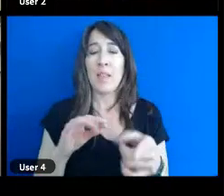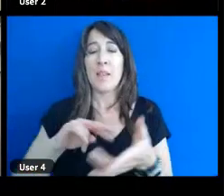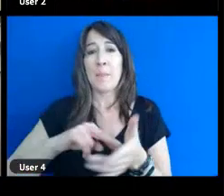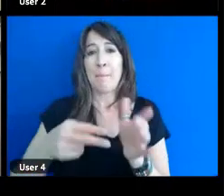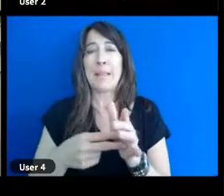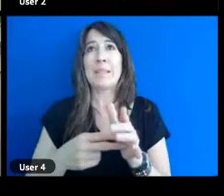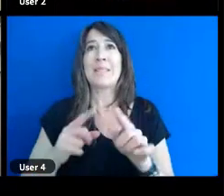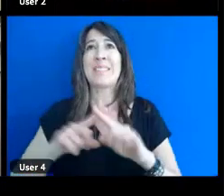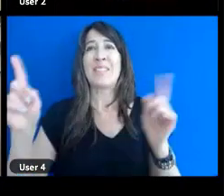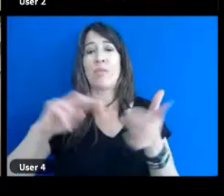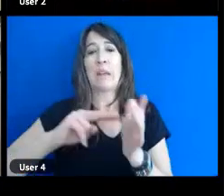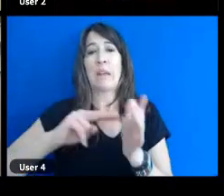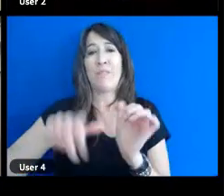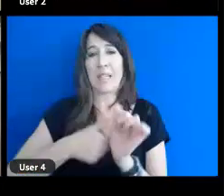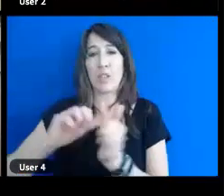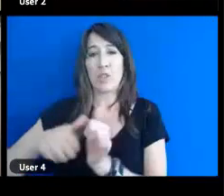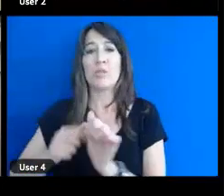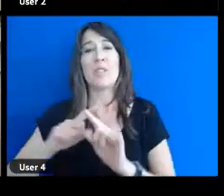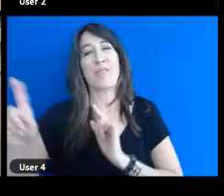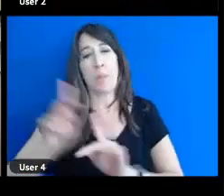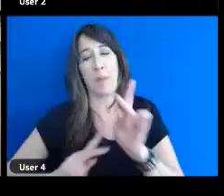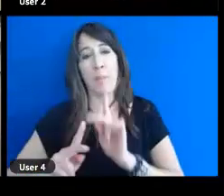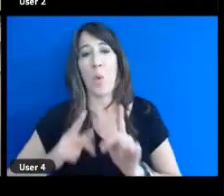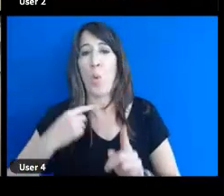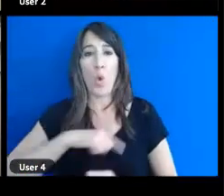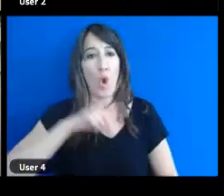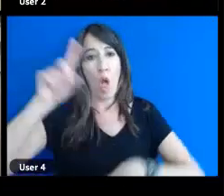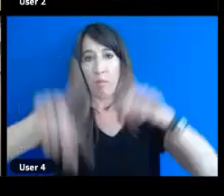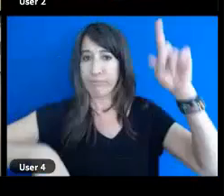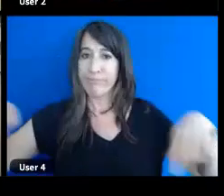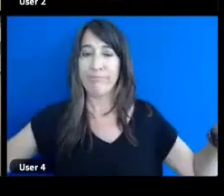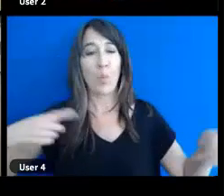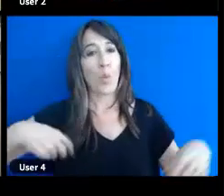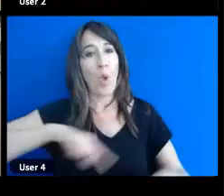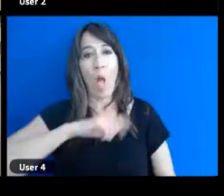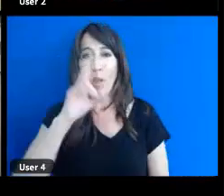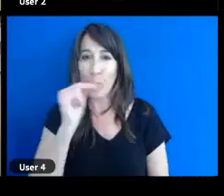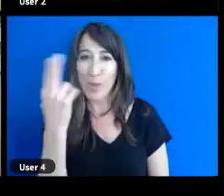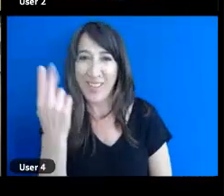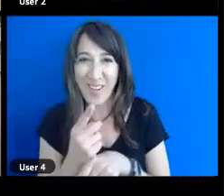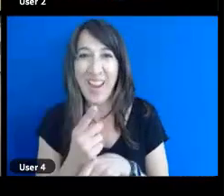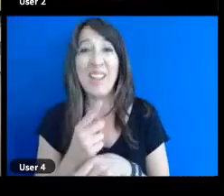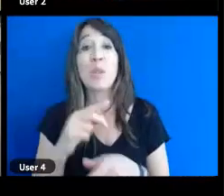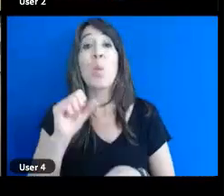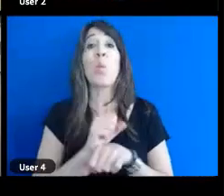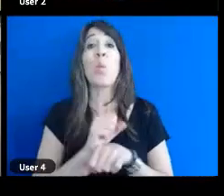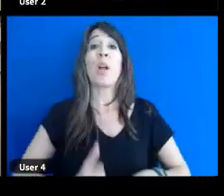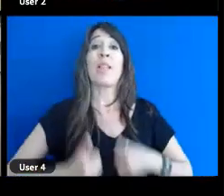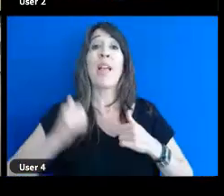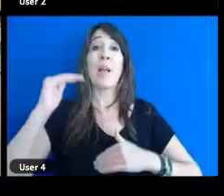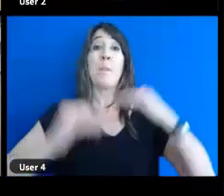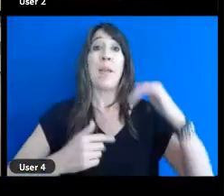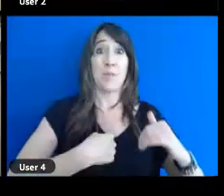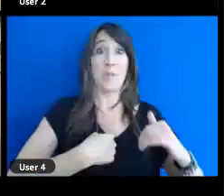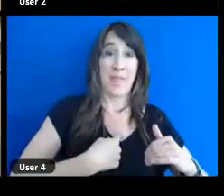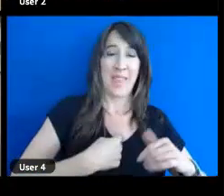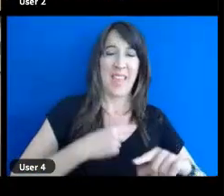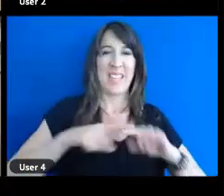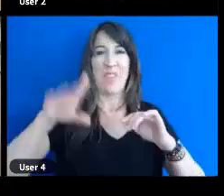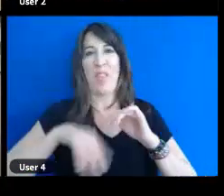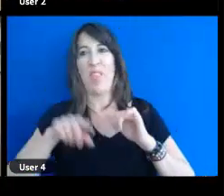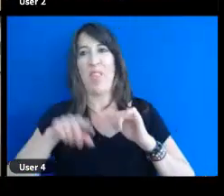that, these things also mean they have different definitions to different people, because we are all different, we're all unique. So